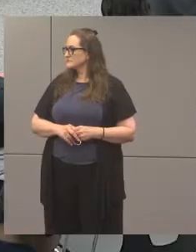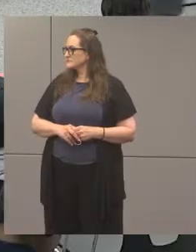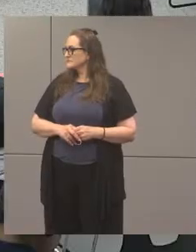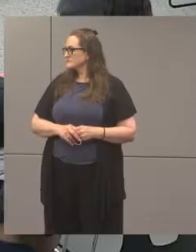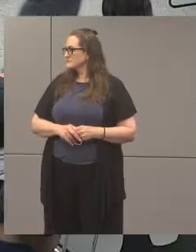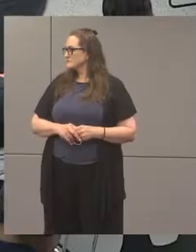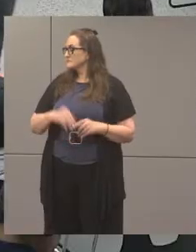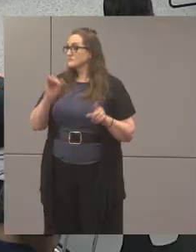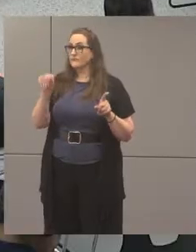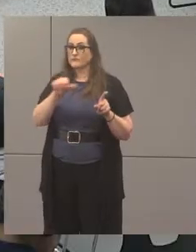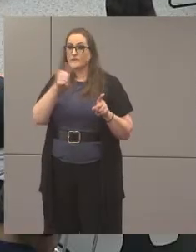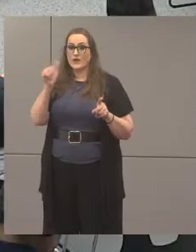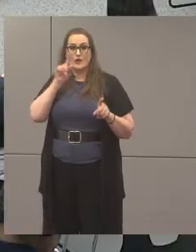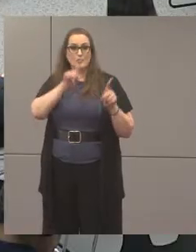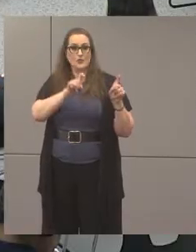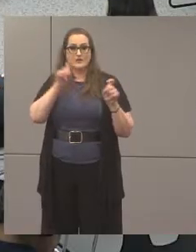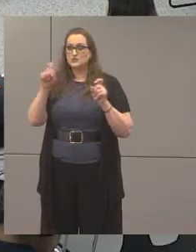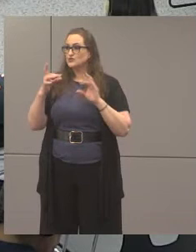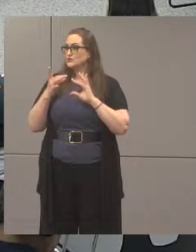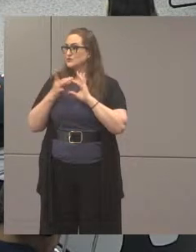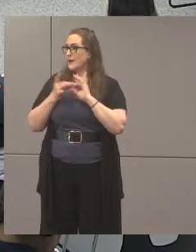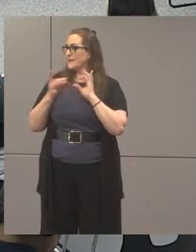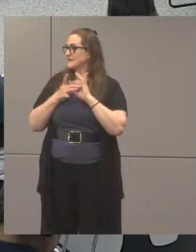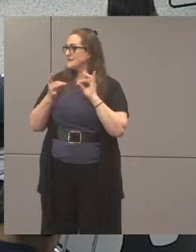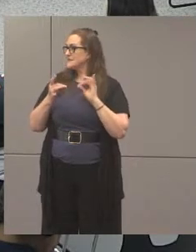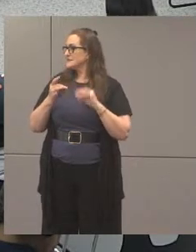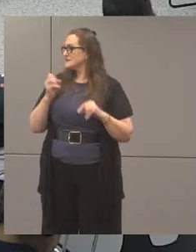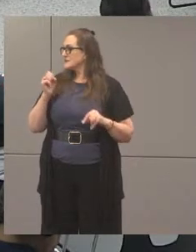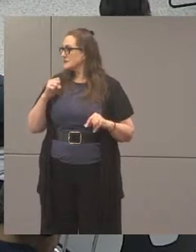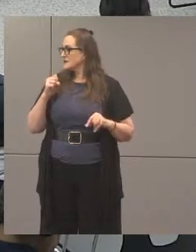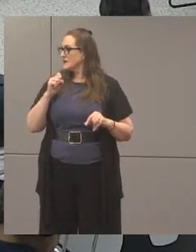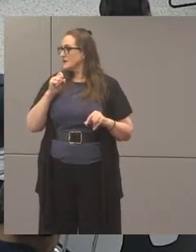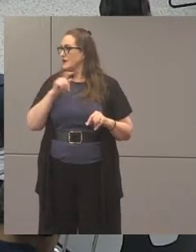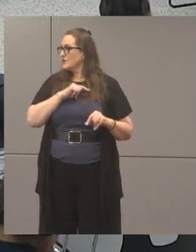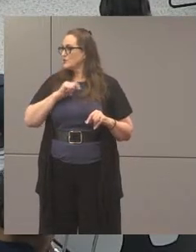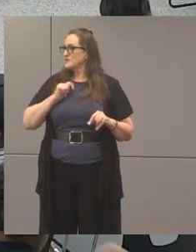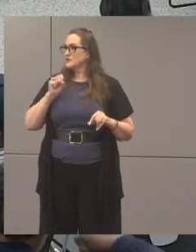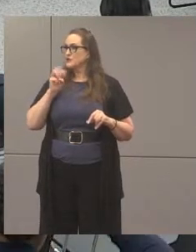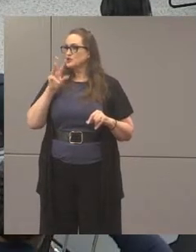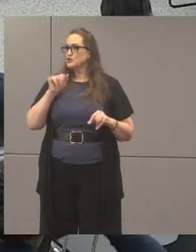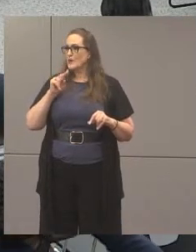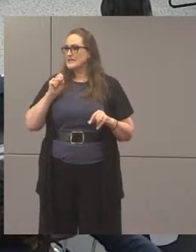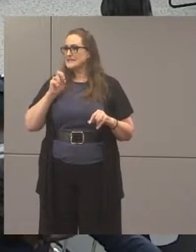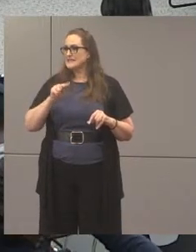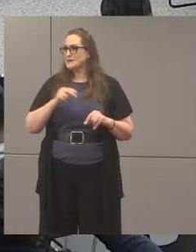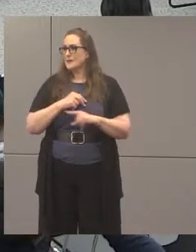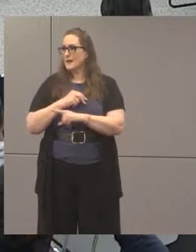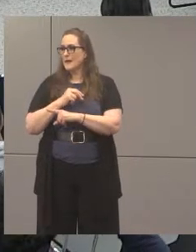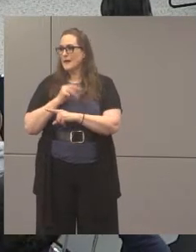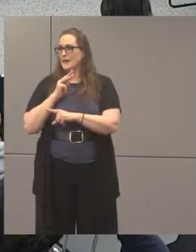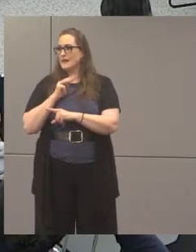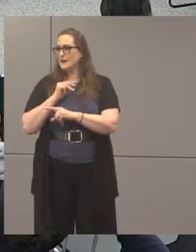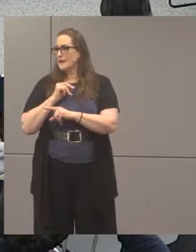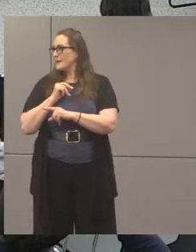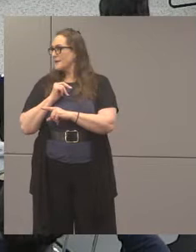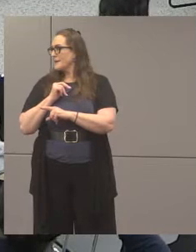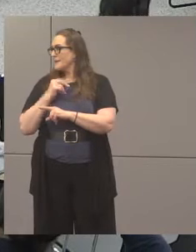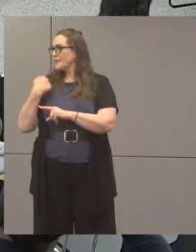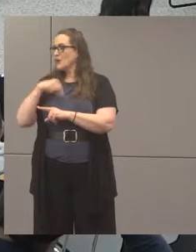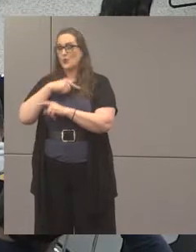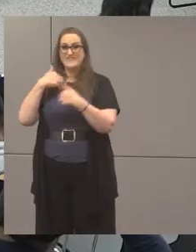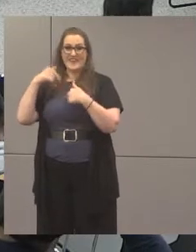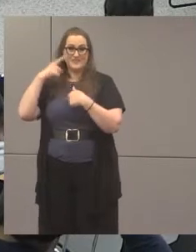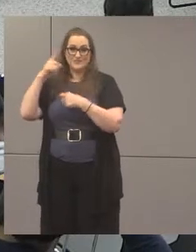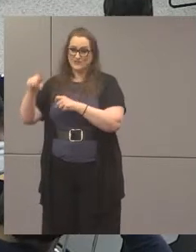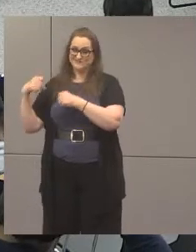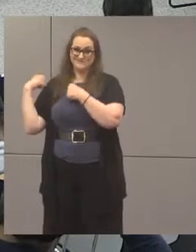Are there any other questions or comments? Yes, trustee Swanson. So we've had this for